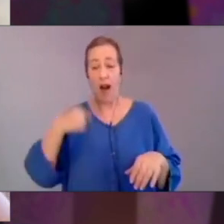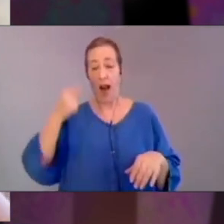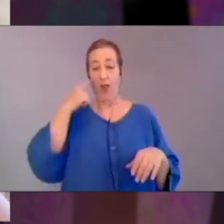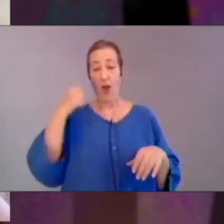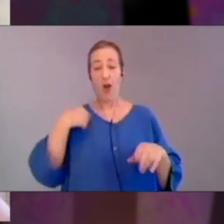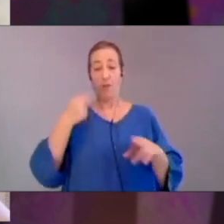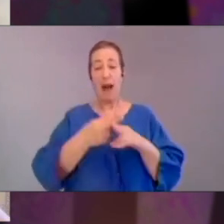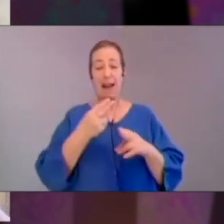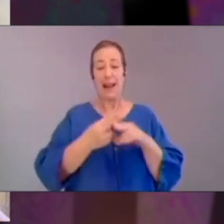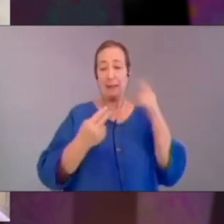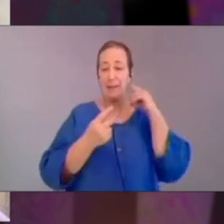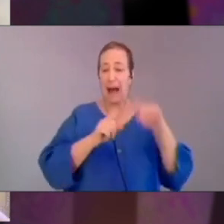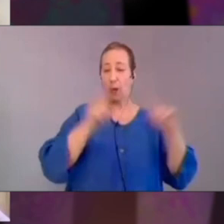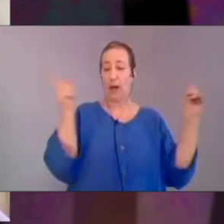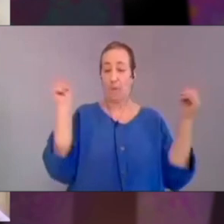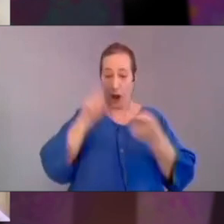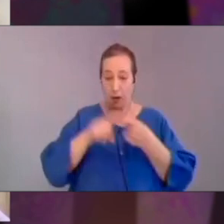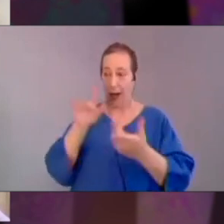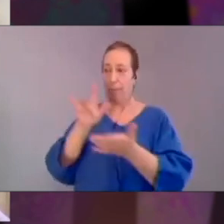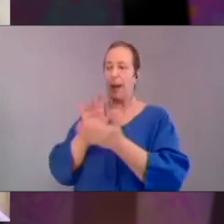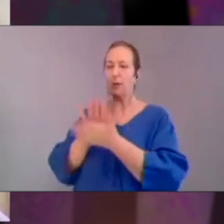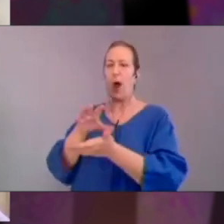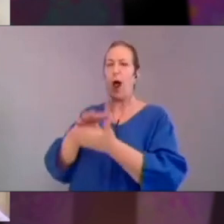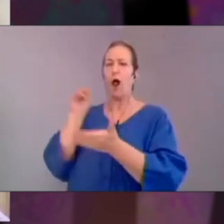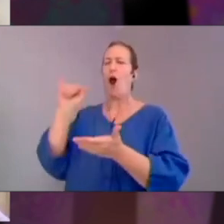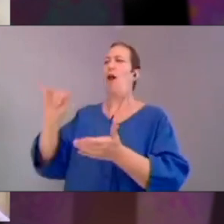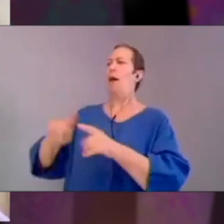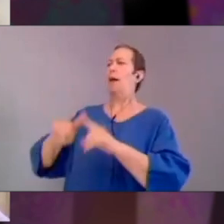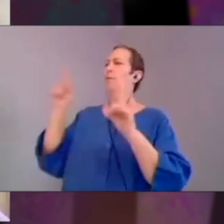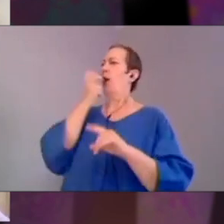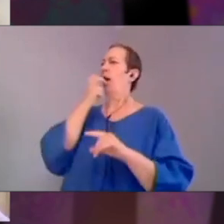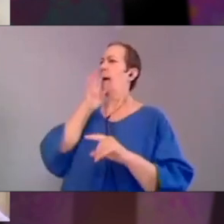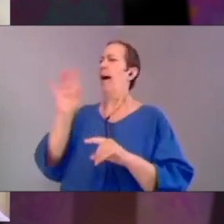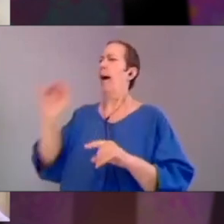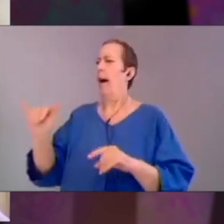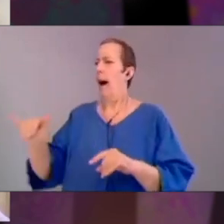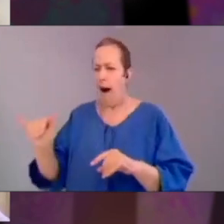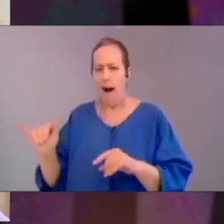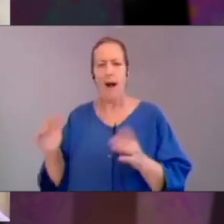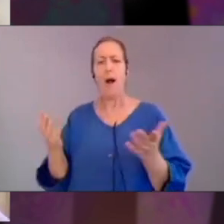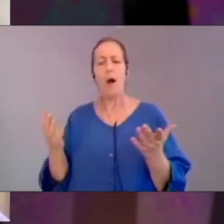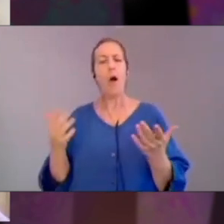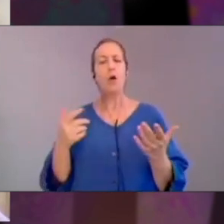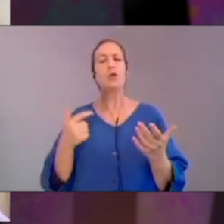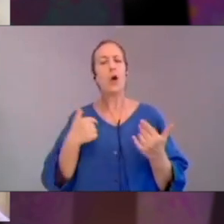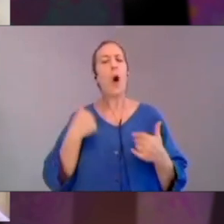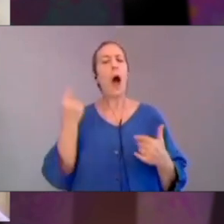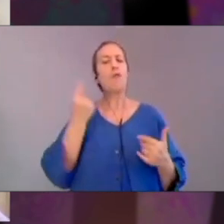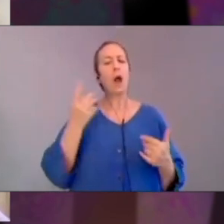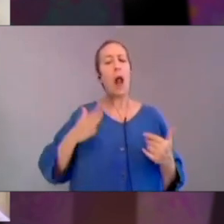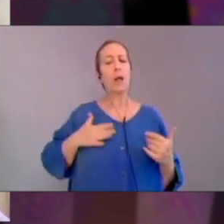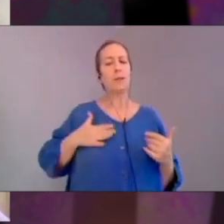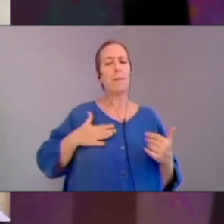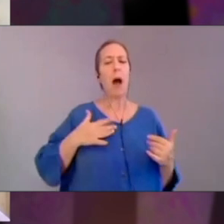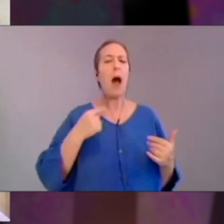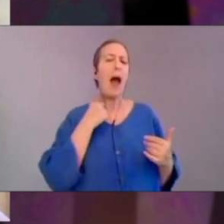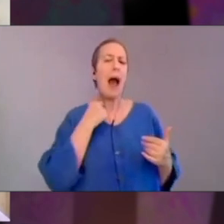school. Even today, sometimes I'll say a word and realize that I have accents from other places,